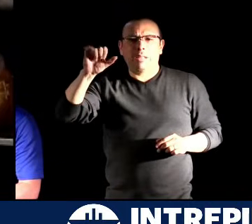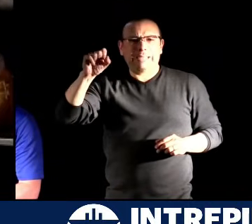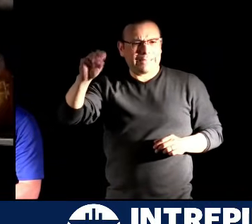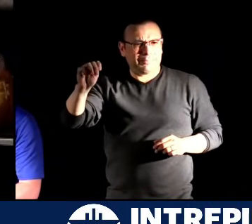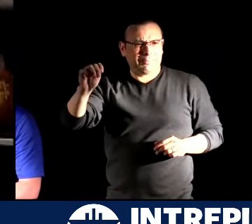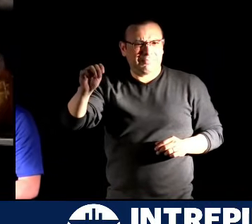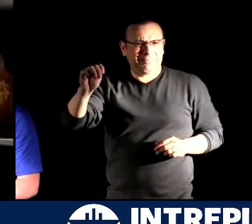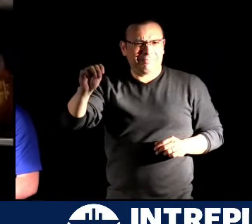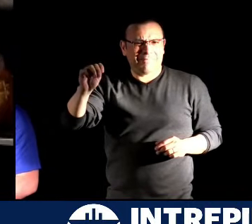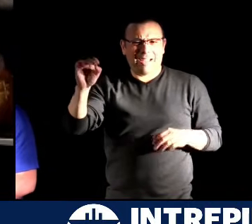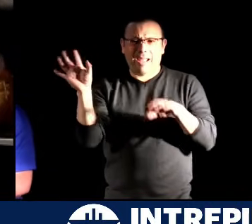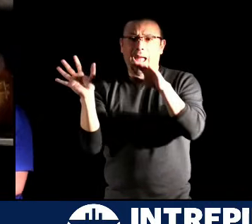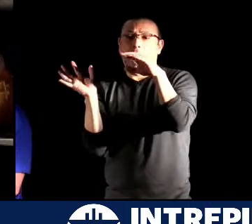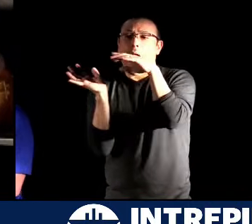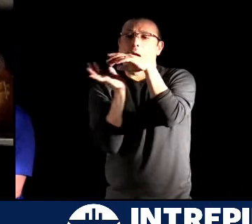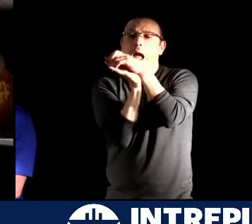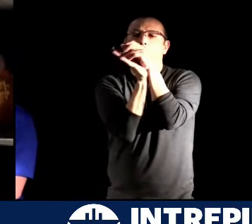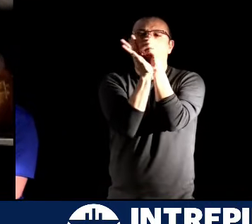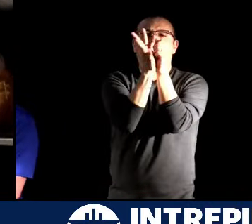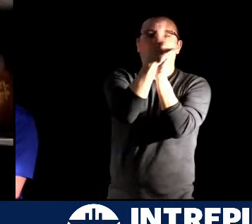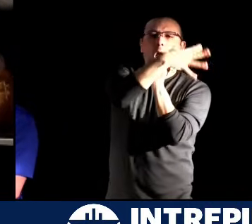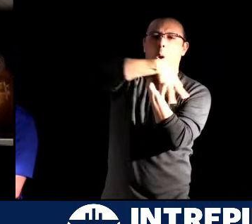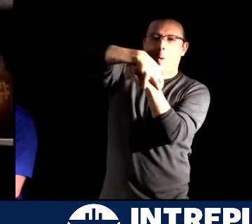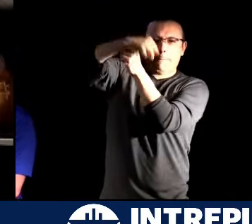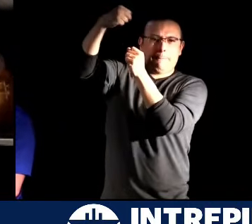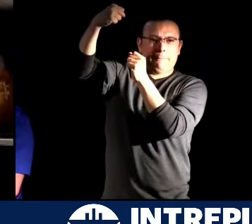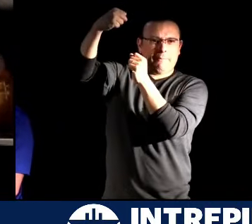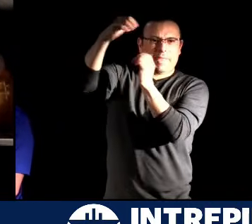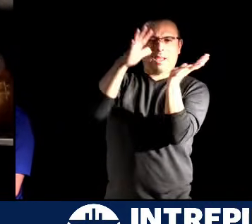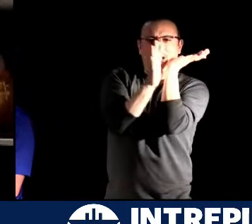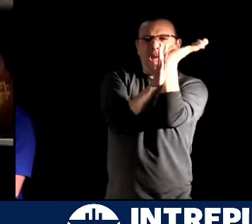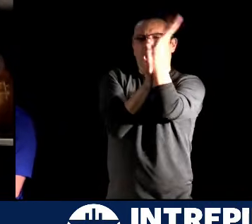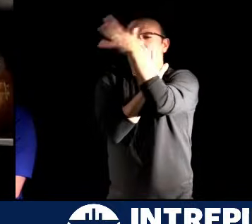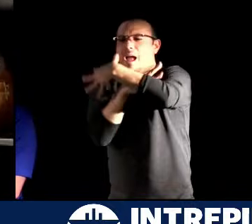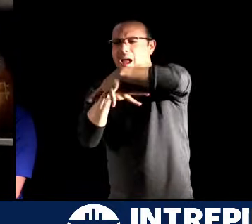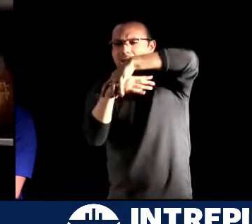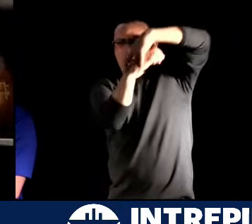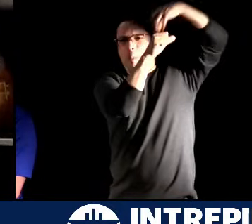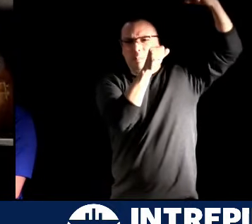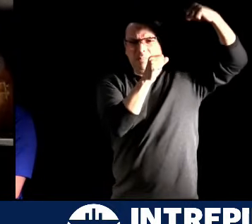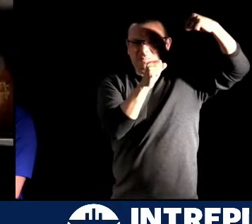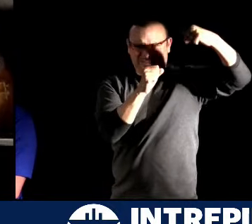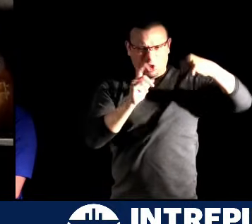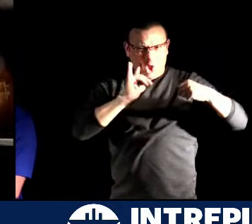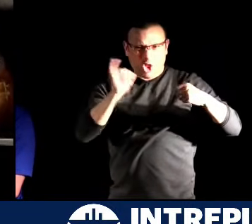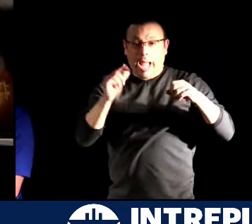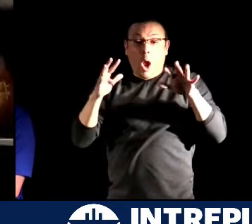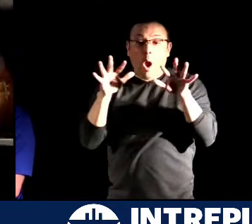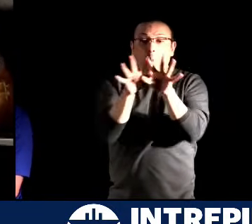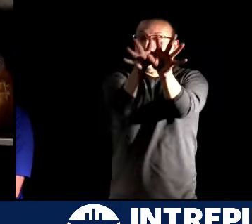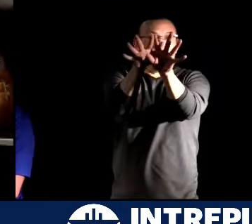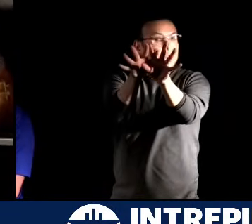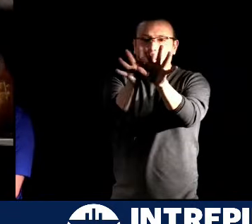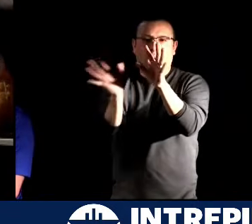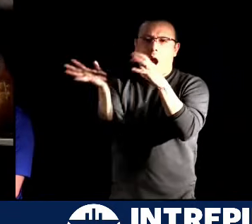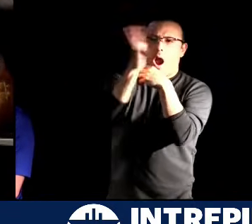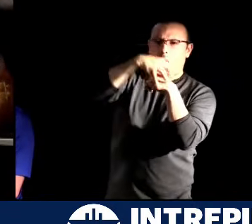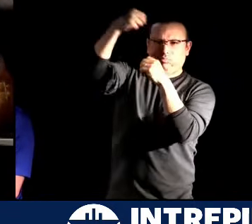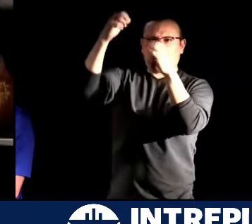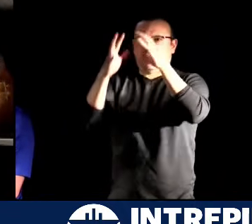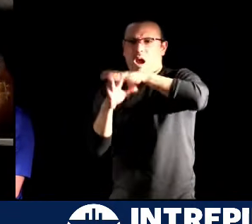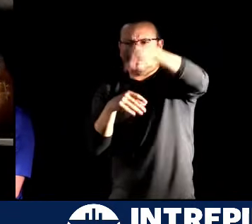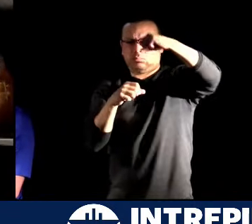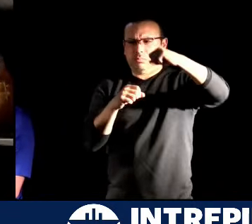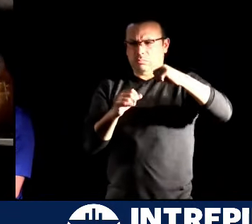kind of eat each other's. But now we have a big question to us. How that dynamics is